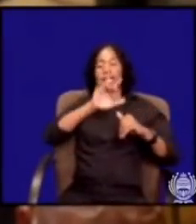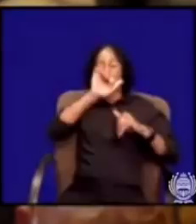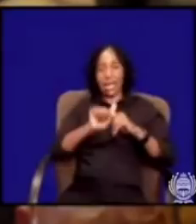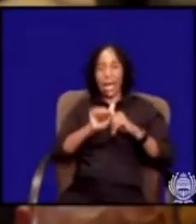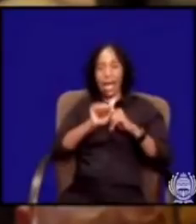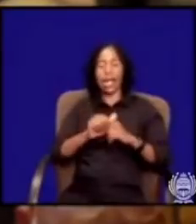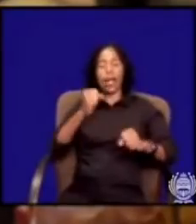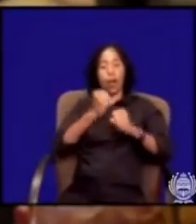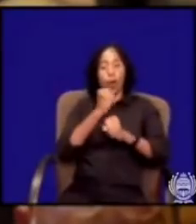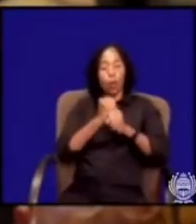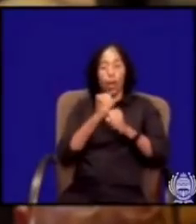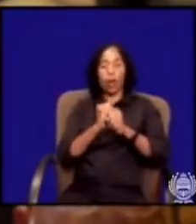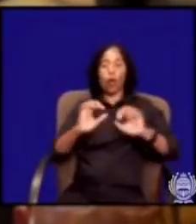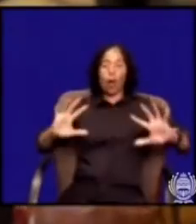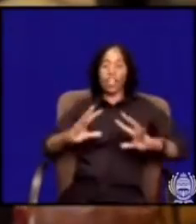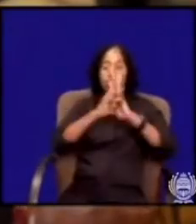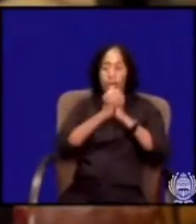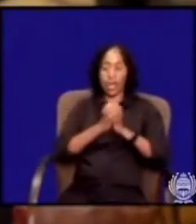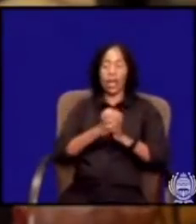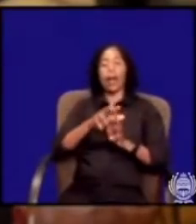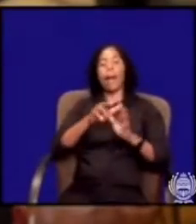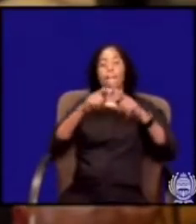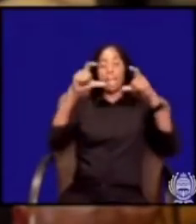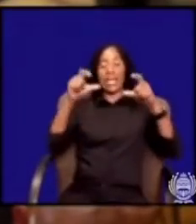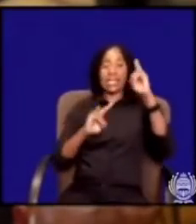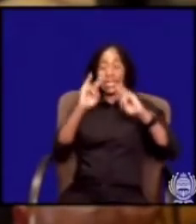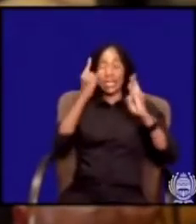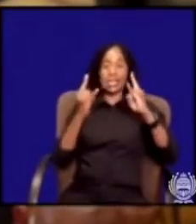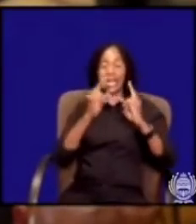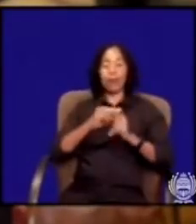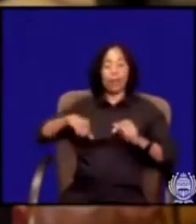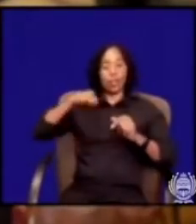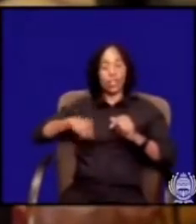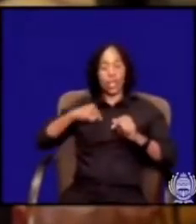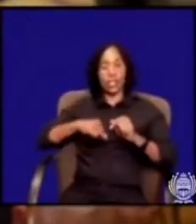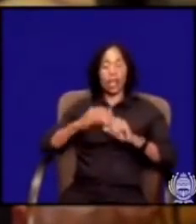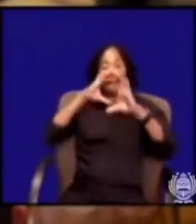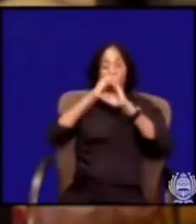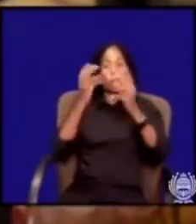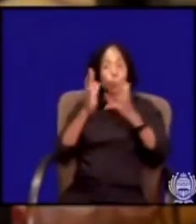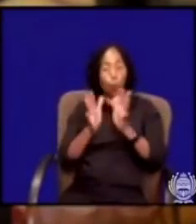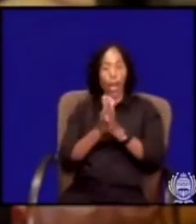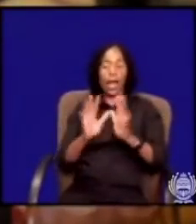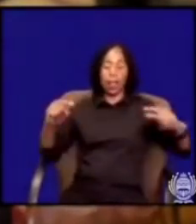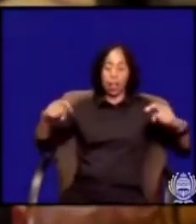and municipalities, we are focused on closing skills gaps amongst young people because we